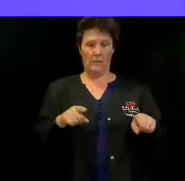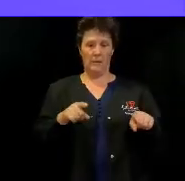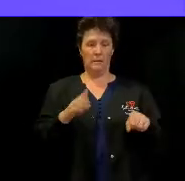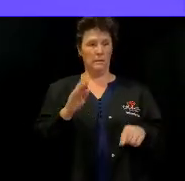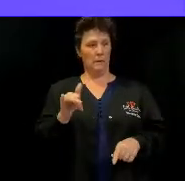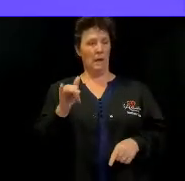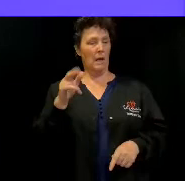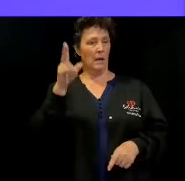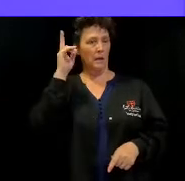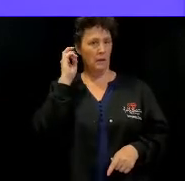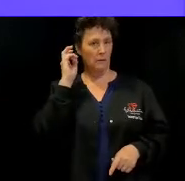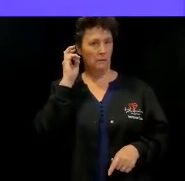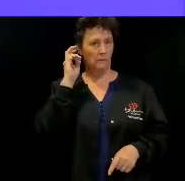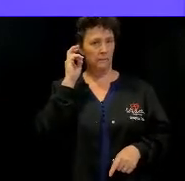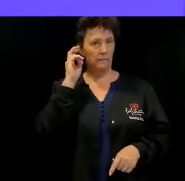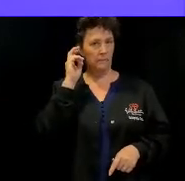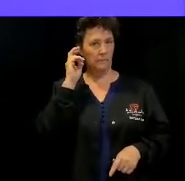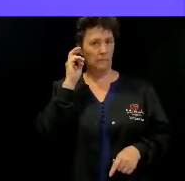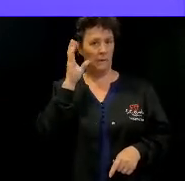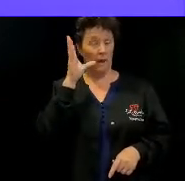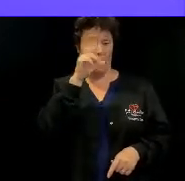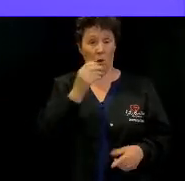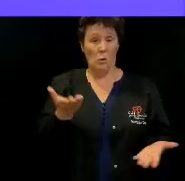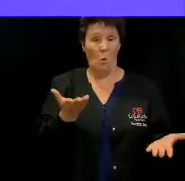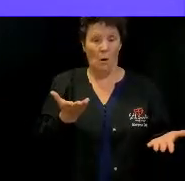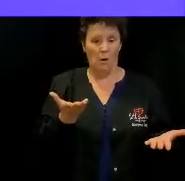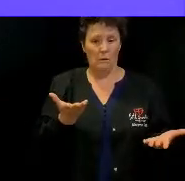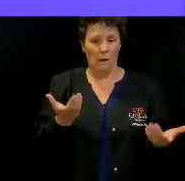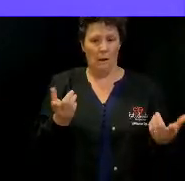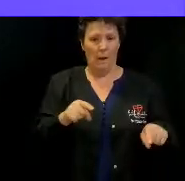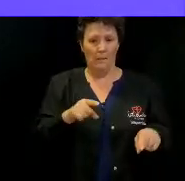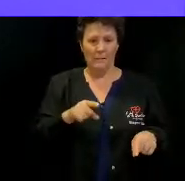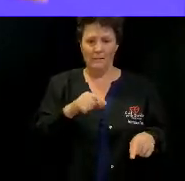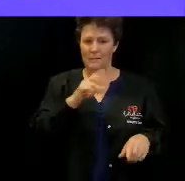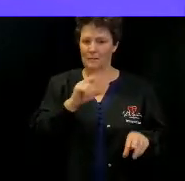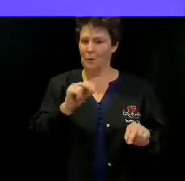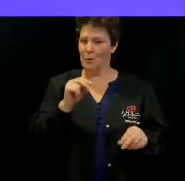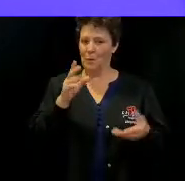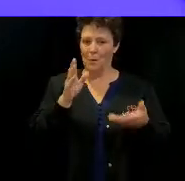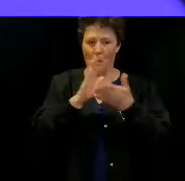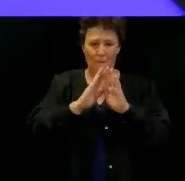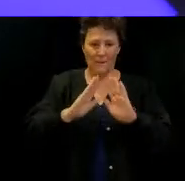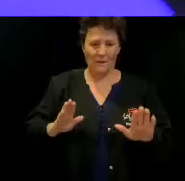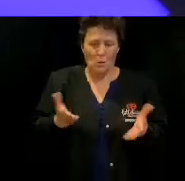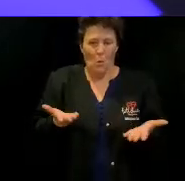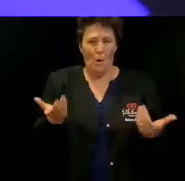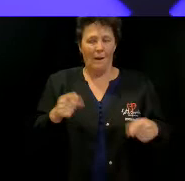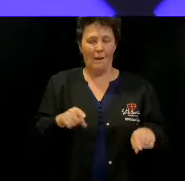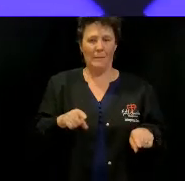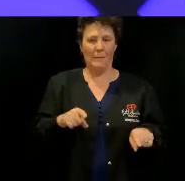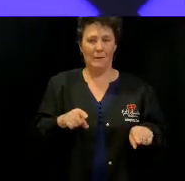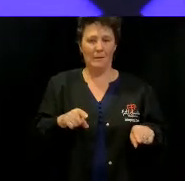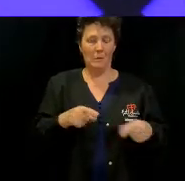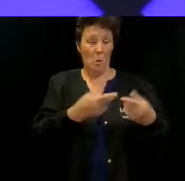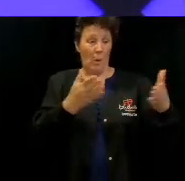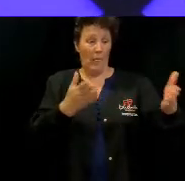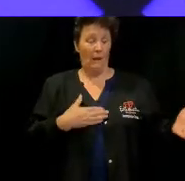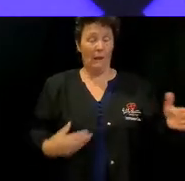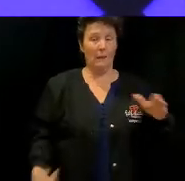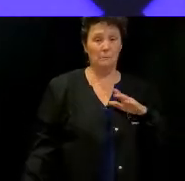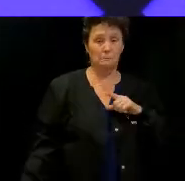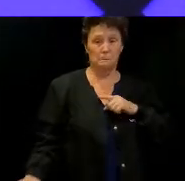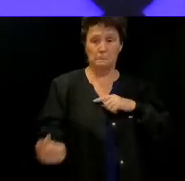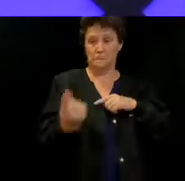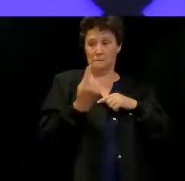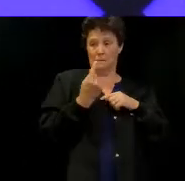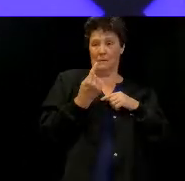hearing. Guess what happens when you have no peace? When the enemy comes in and starts trying to